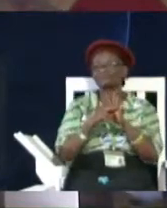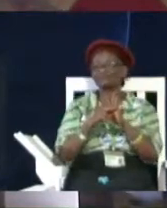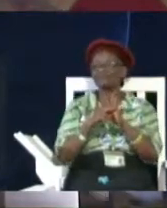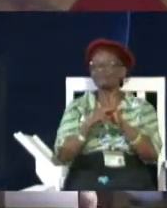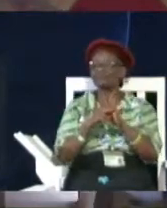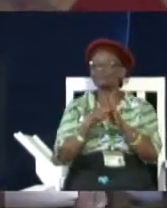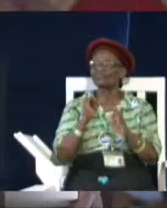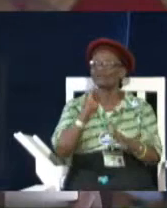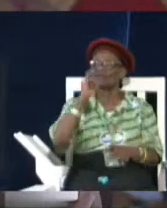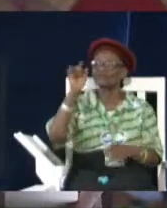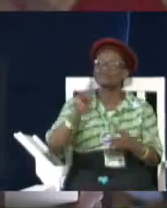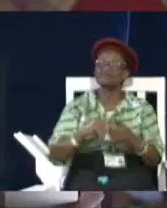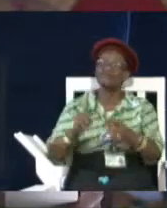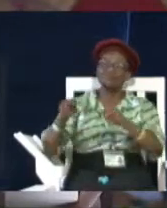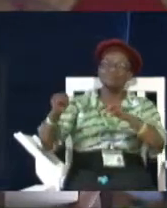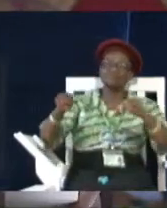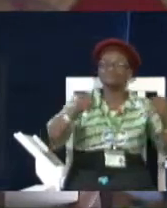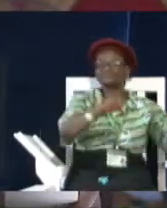is to move you